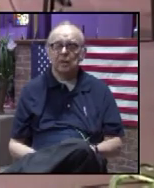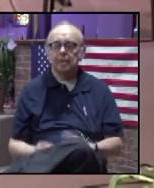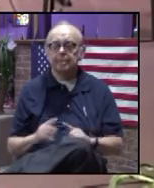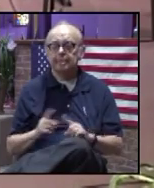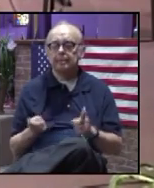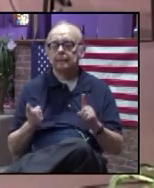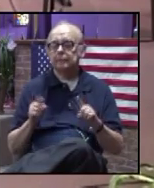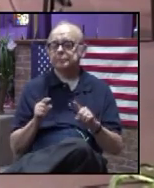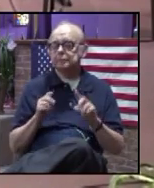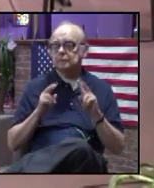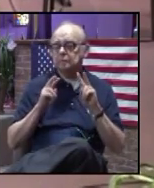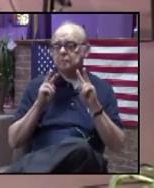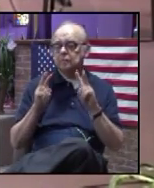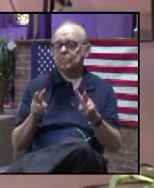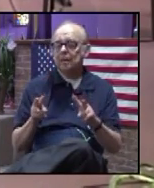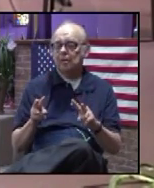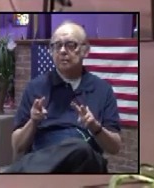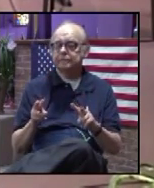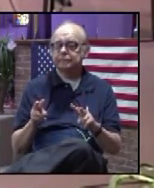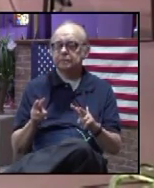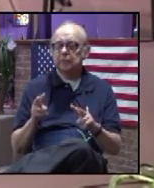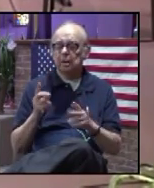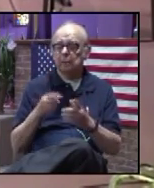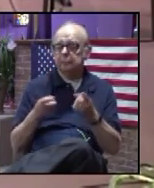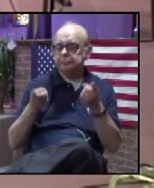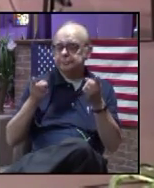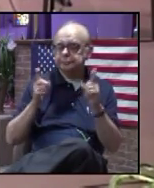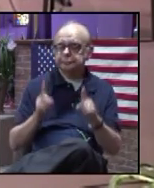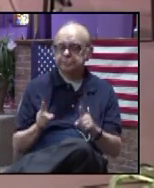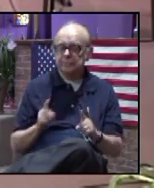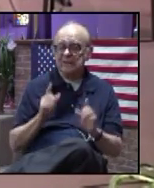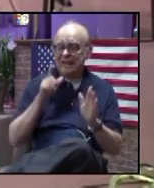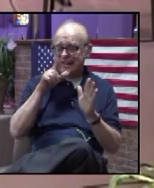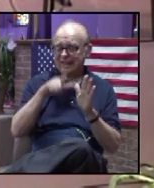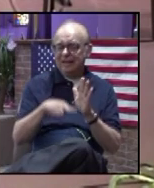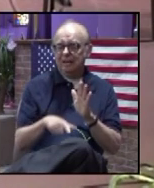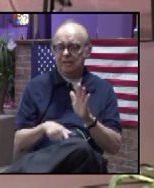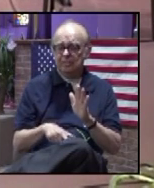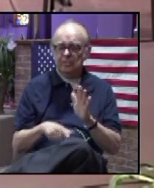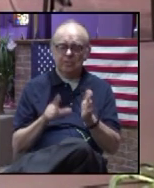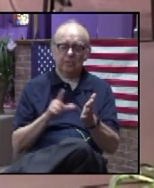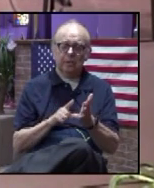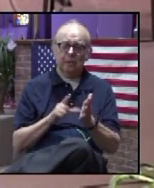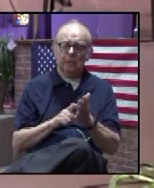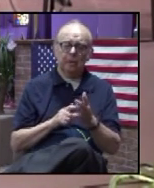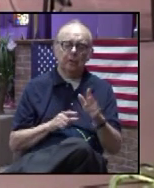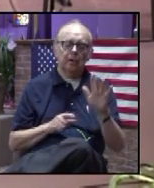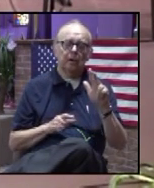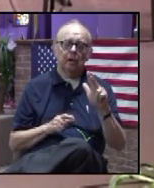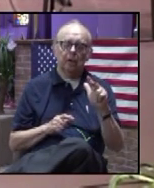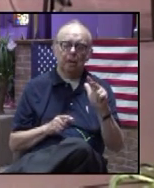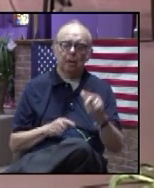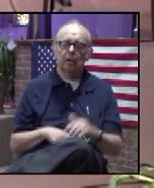But when you look at what happened later on in Luke chapter 23,